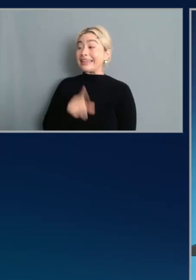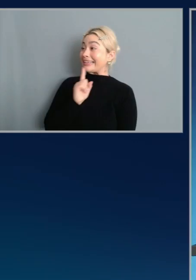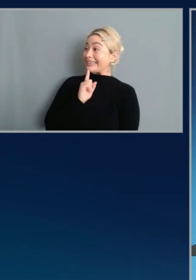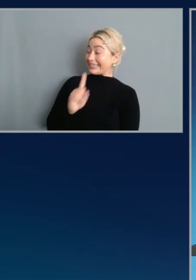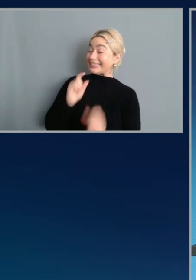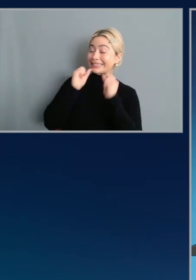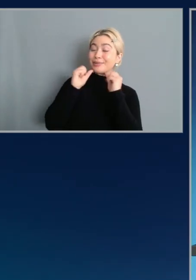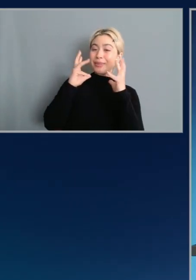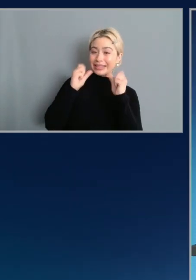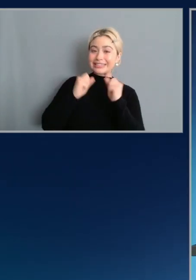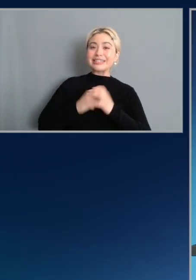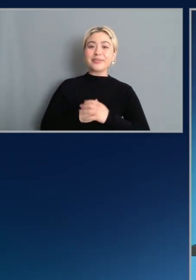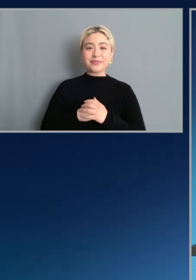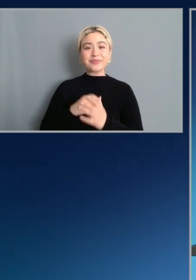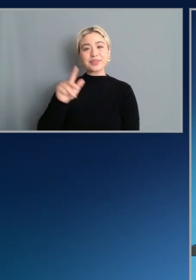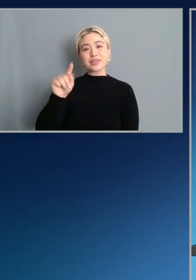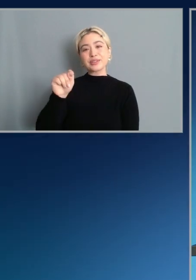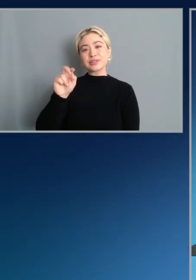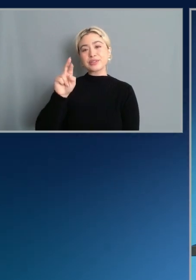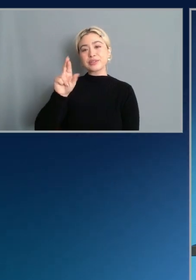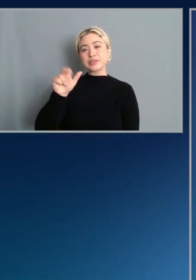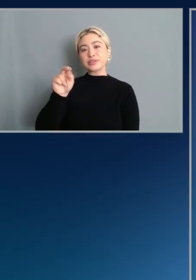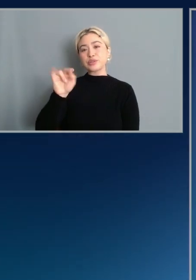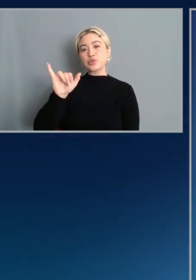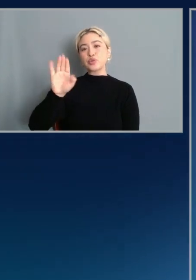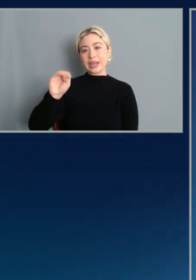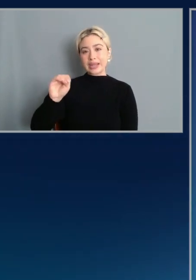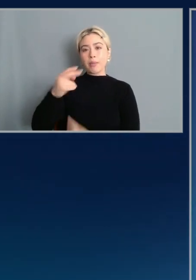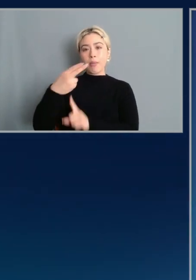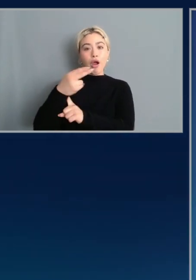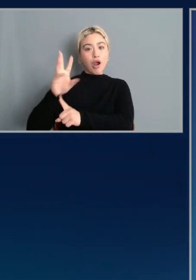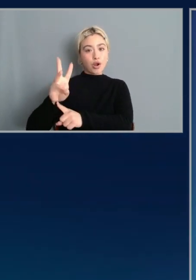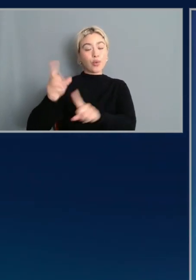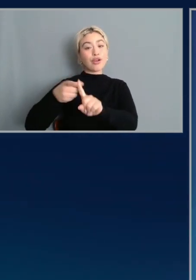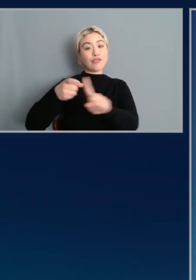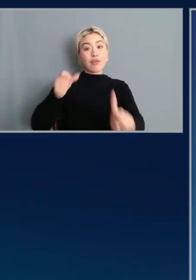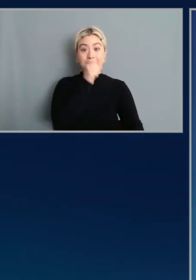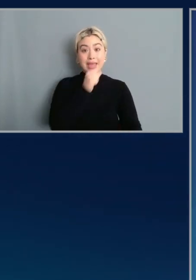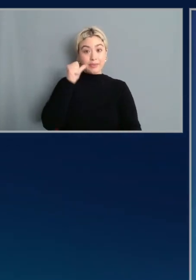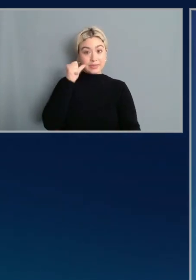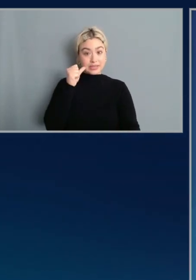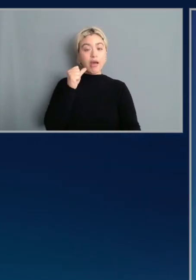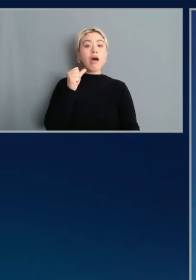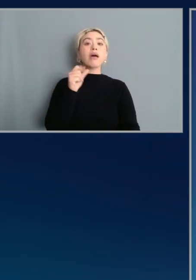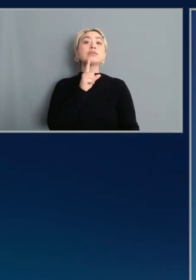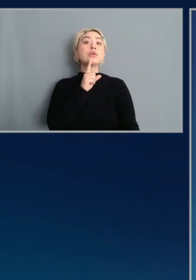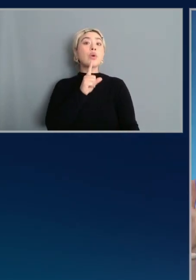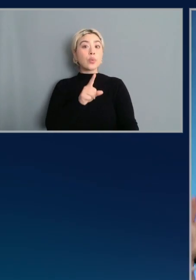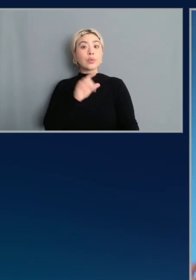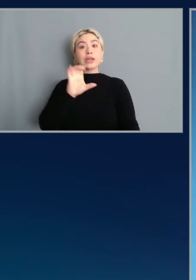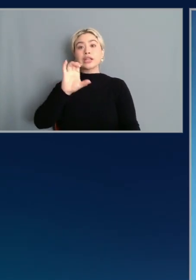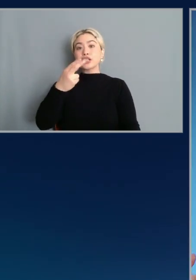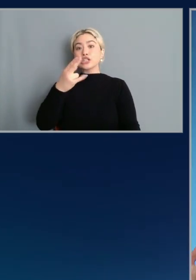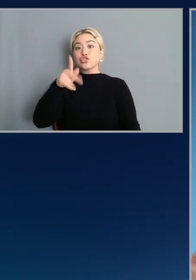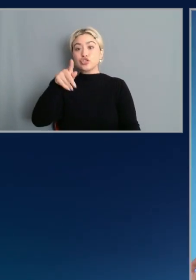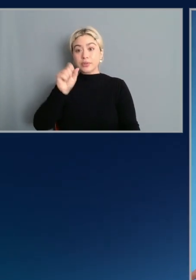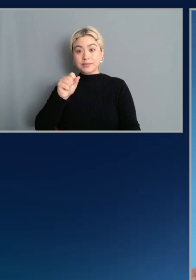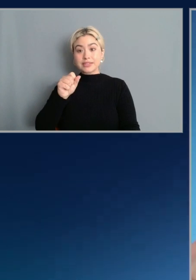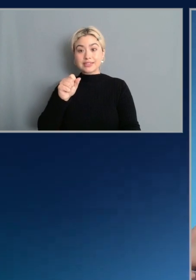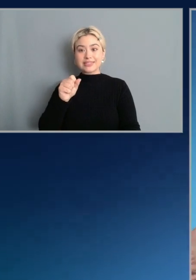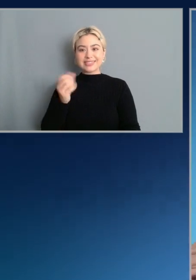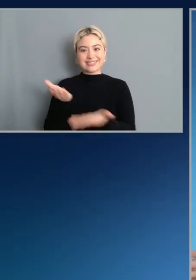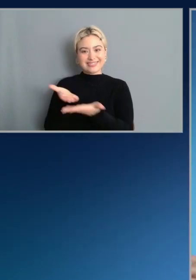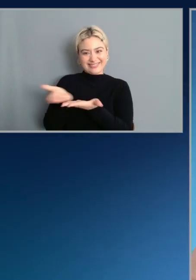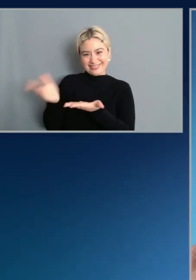so Trainium, of course, is hardware that's coming out of Amazon. So this is custom chips, custom